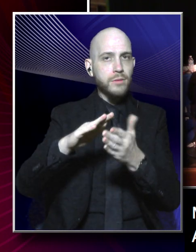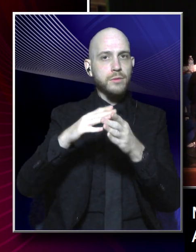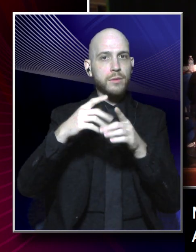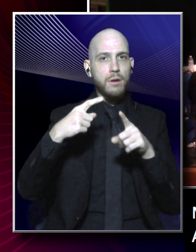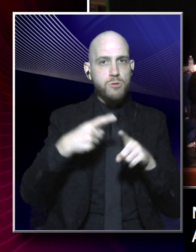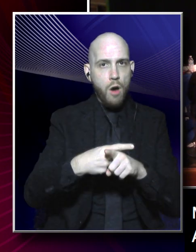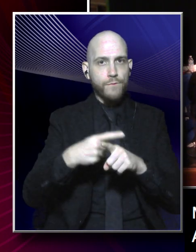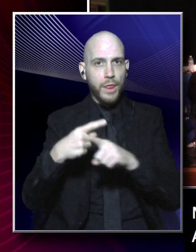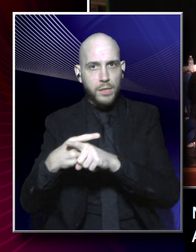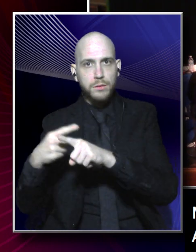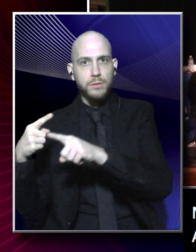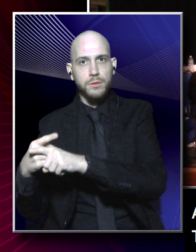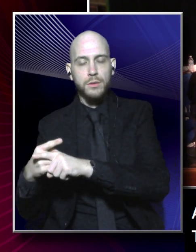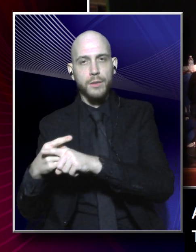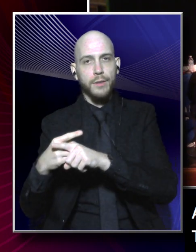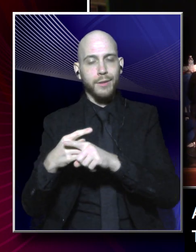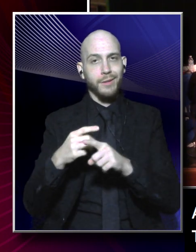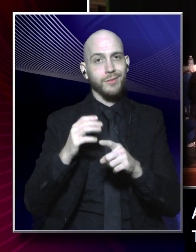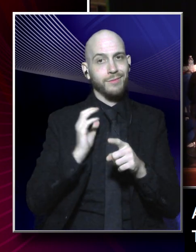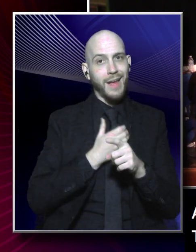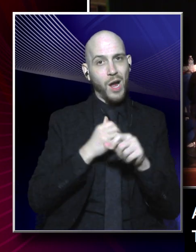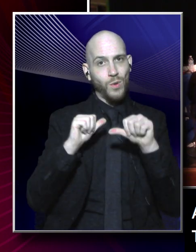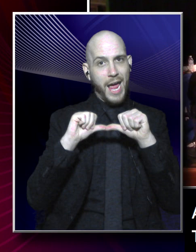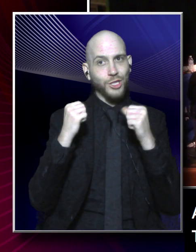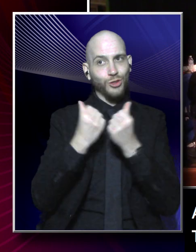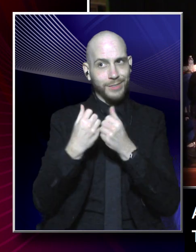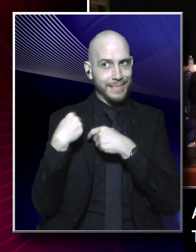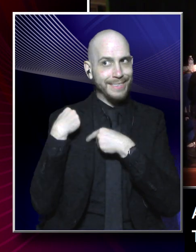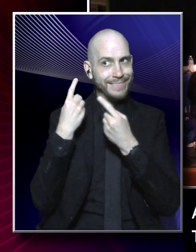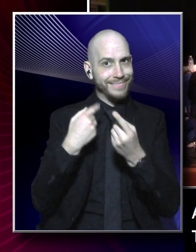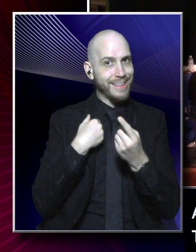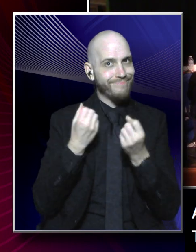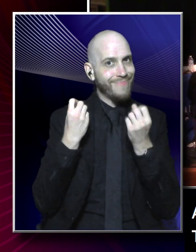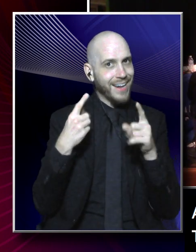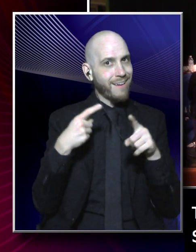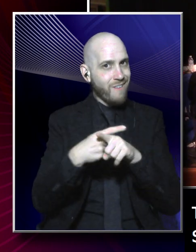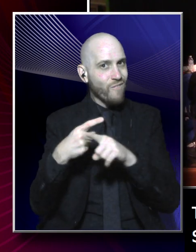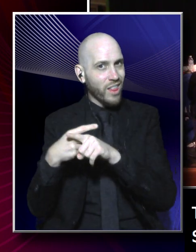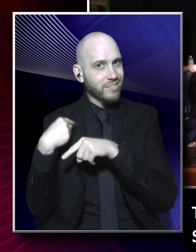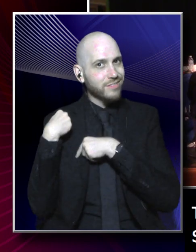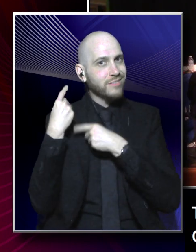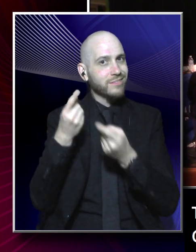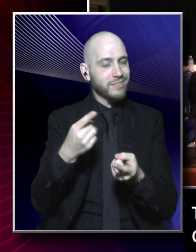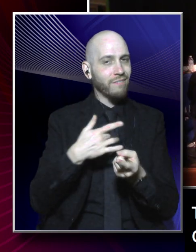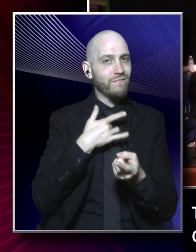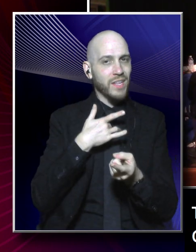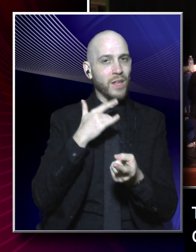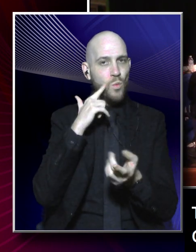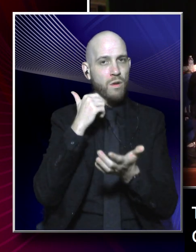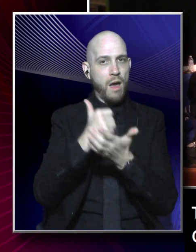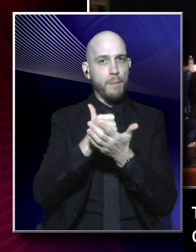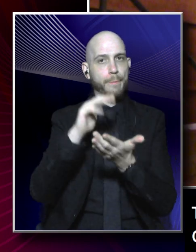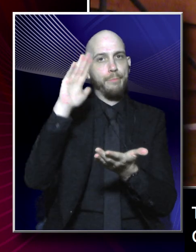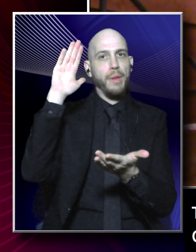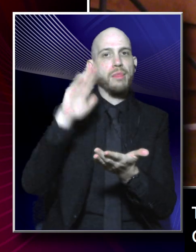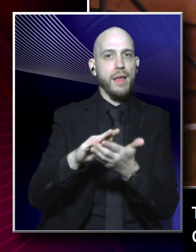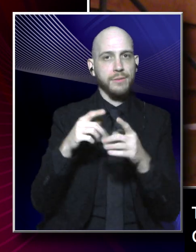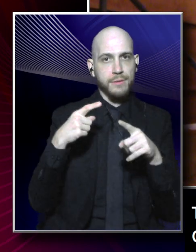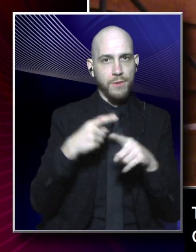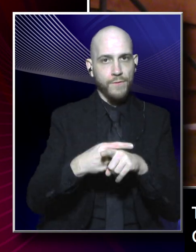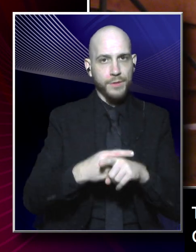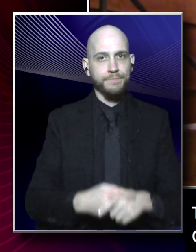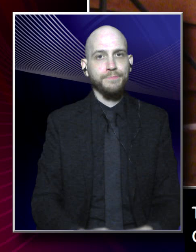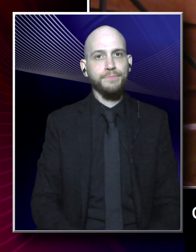plagued the agency on a cyclical basis. So. I do have, with respect to